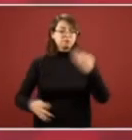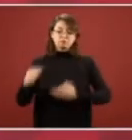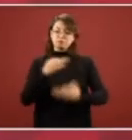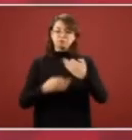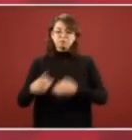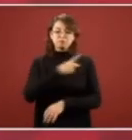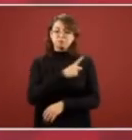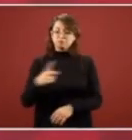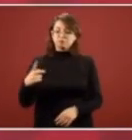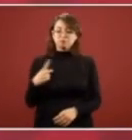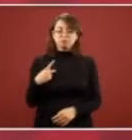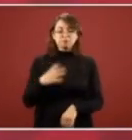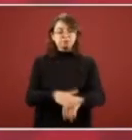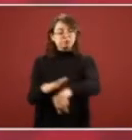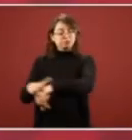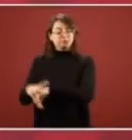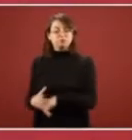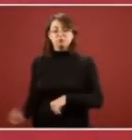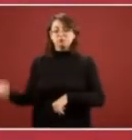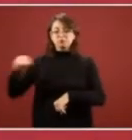Todos aportarnos bien.